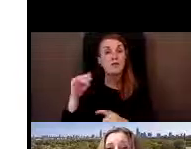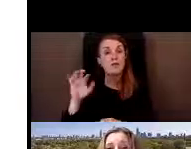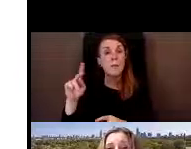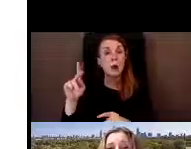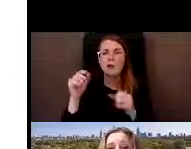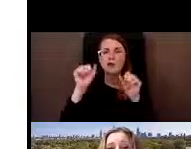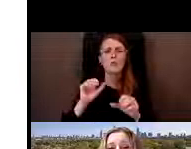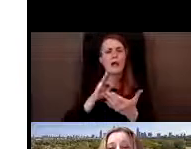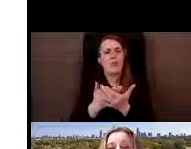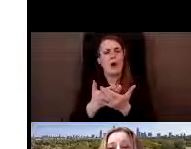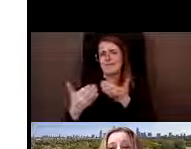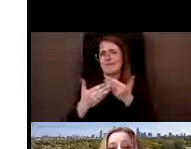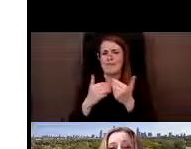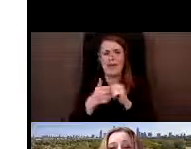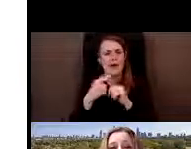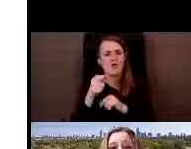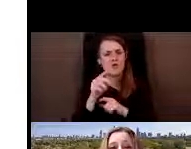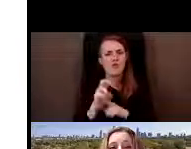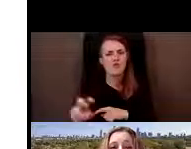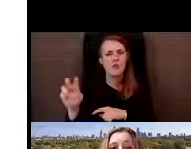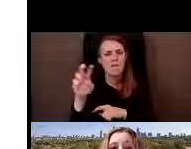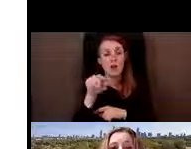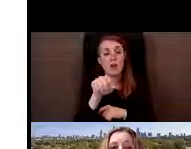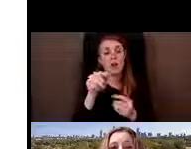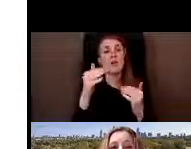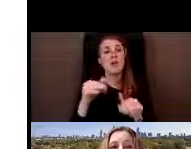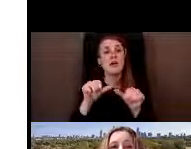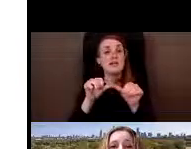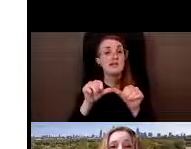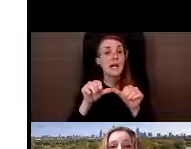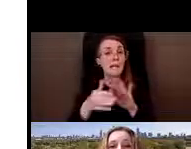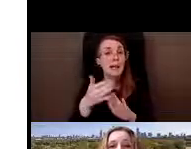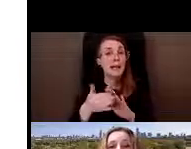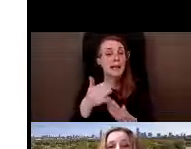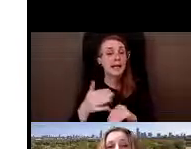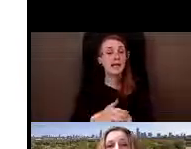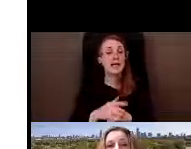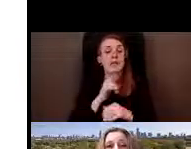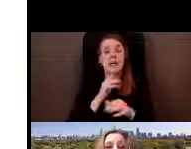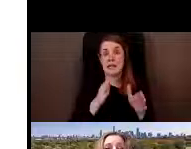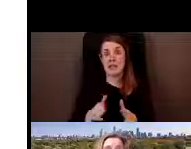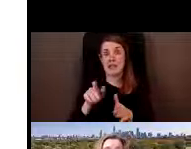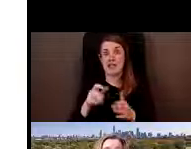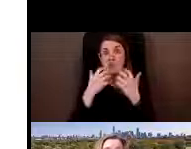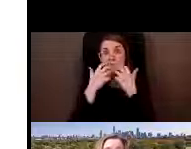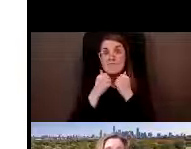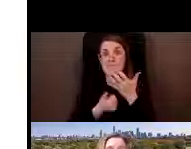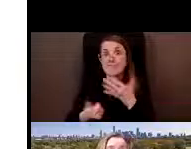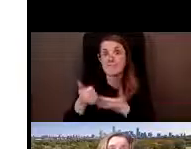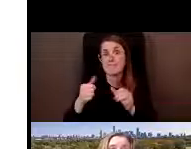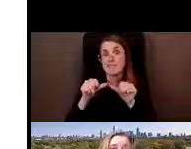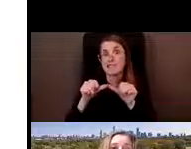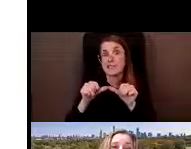options. And then finally, under sustainability, the plan should champion sustainability best practices for the